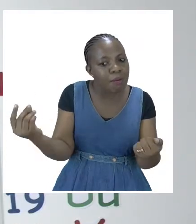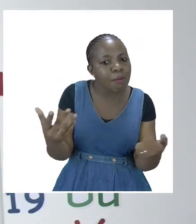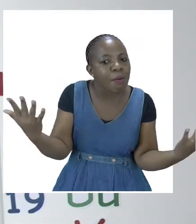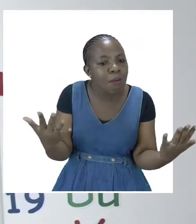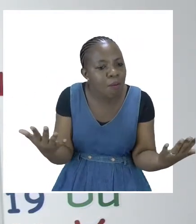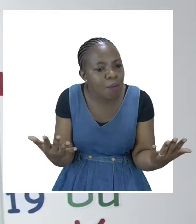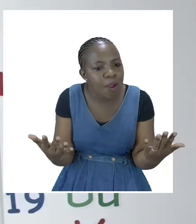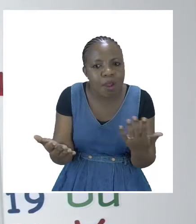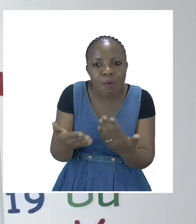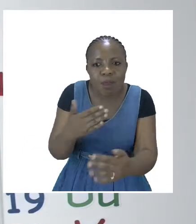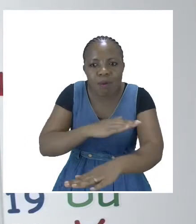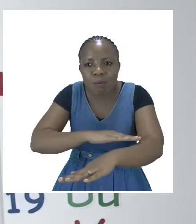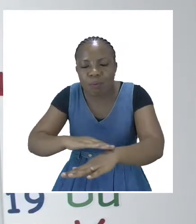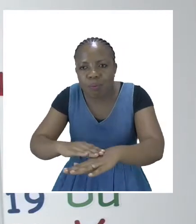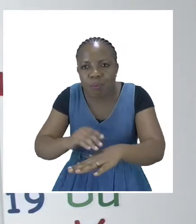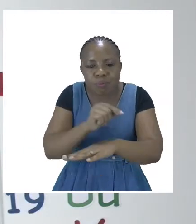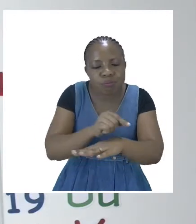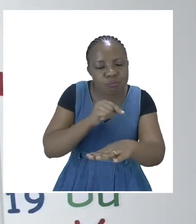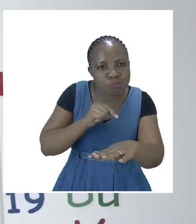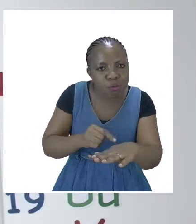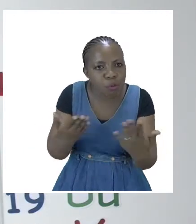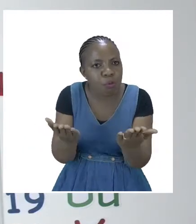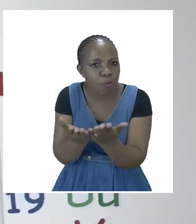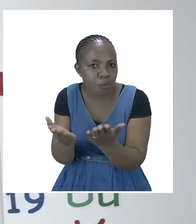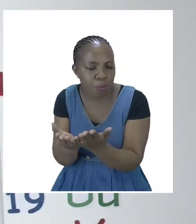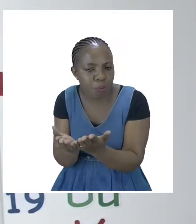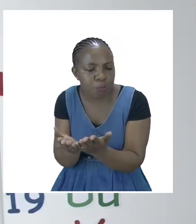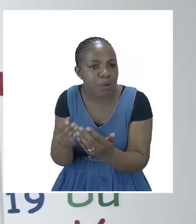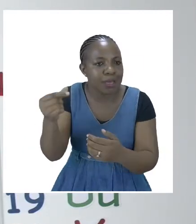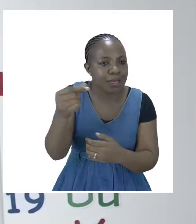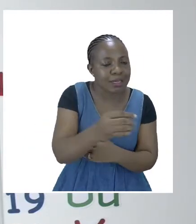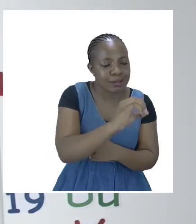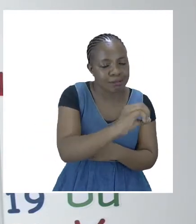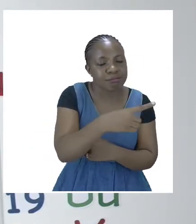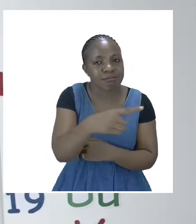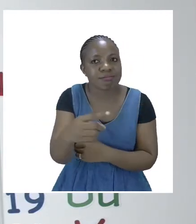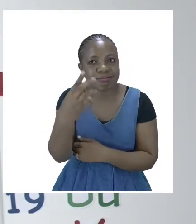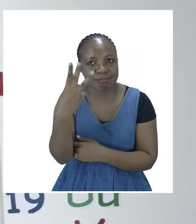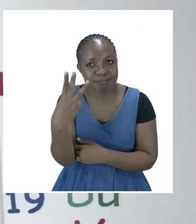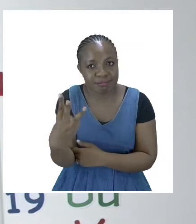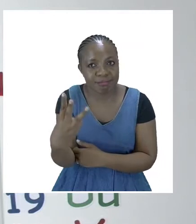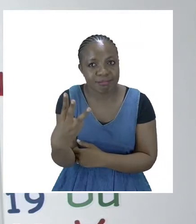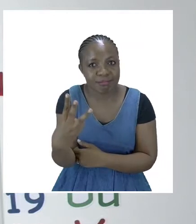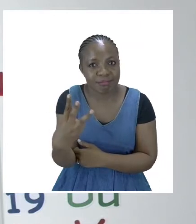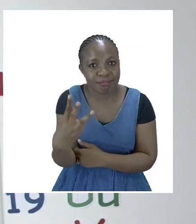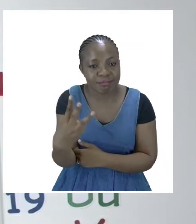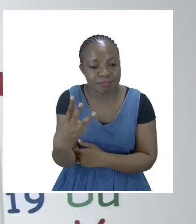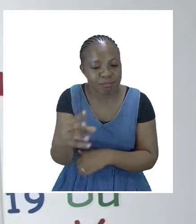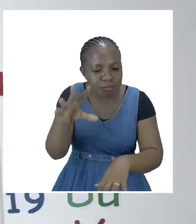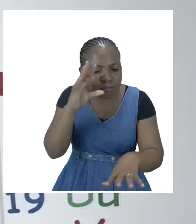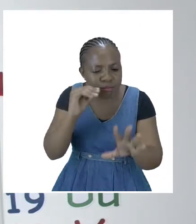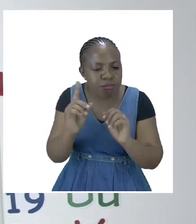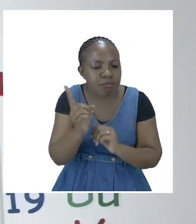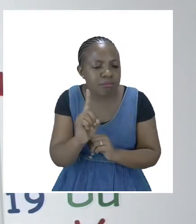to Thursday for pre-primary up until grade 3. The lessons are for listening